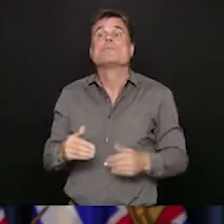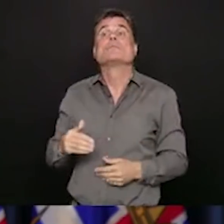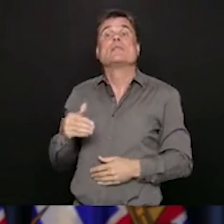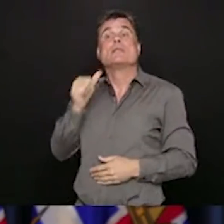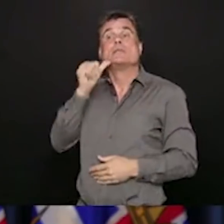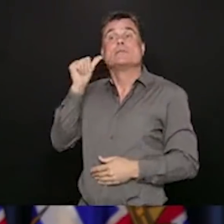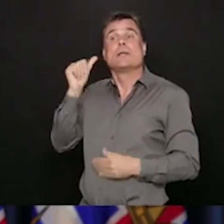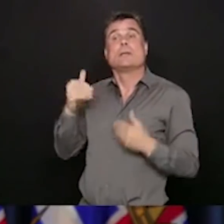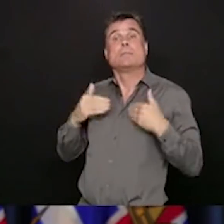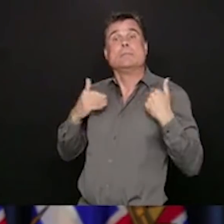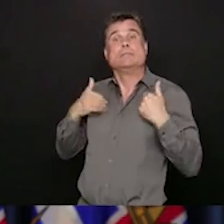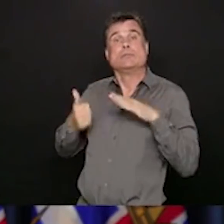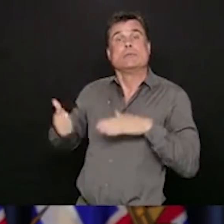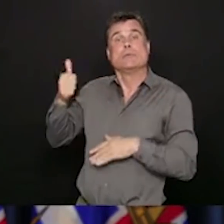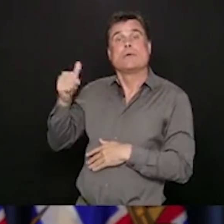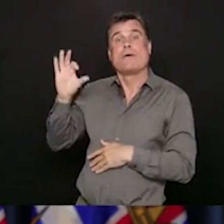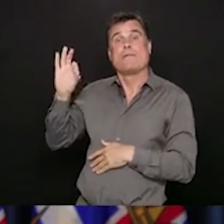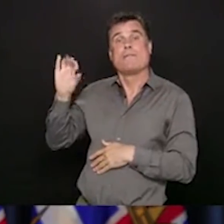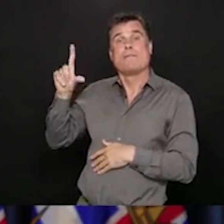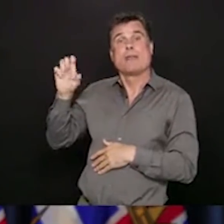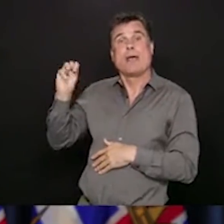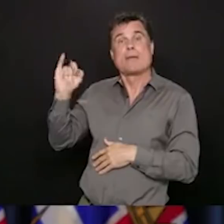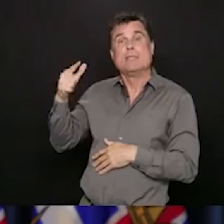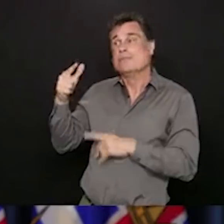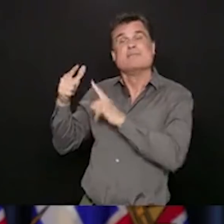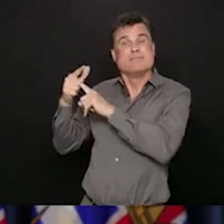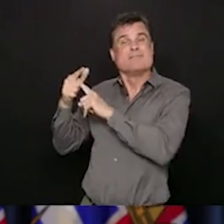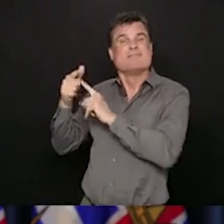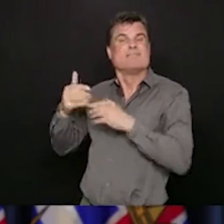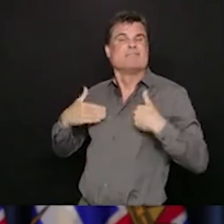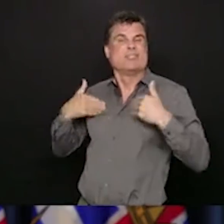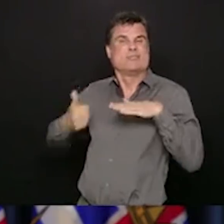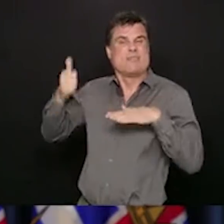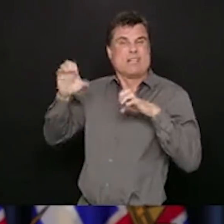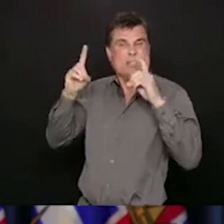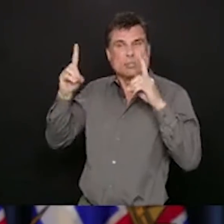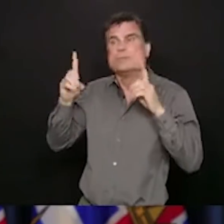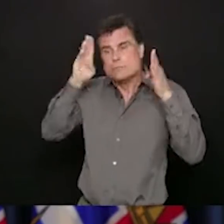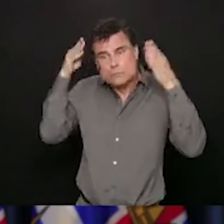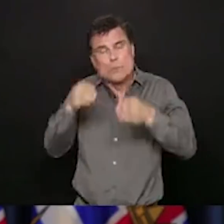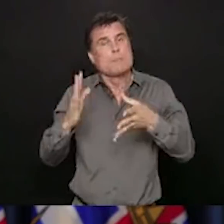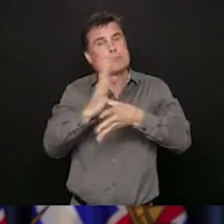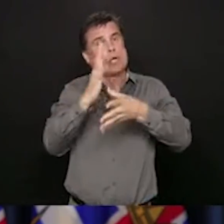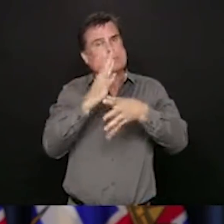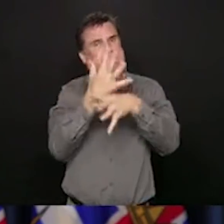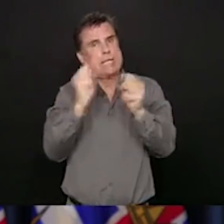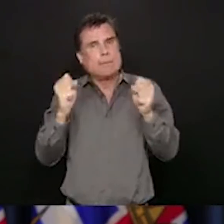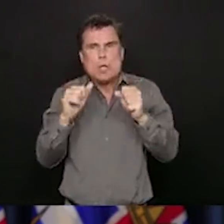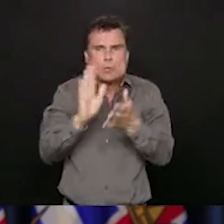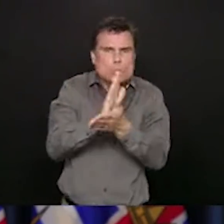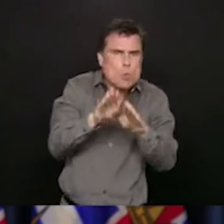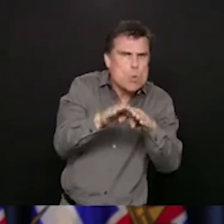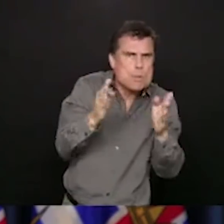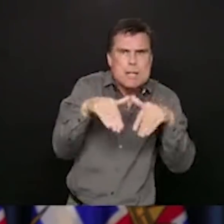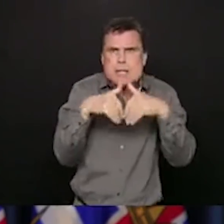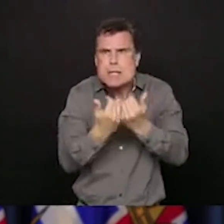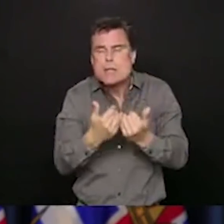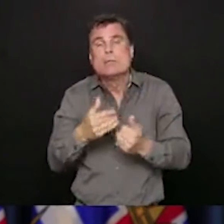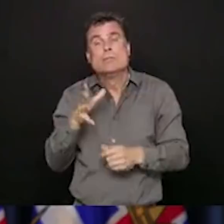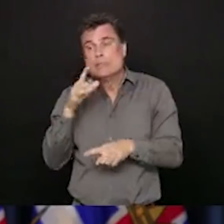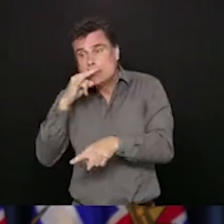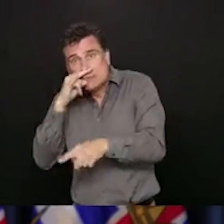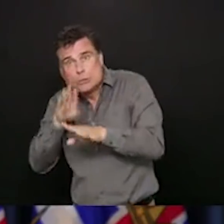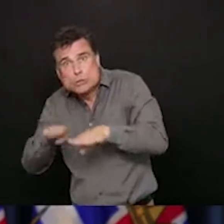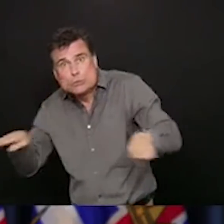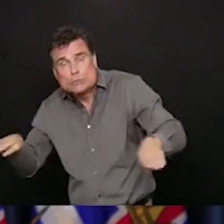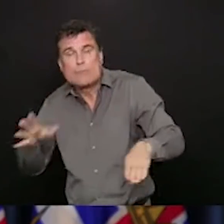the interests of teachers, as well as the parents and families that depend on that system so that they can go to work. As more people go to work, the need